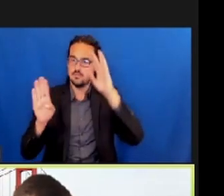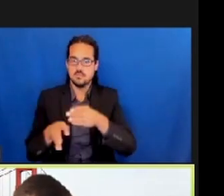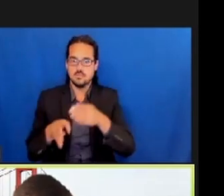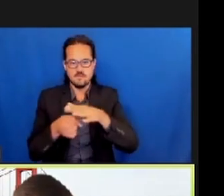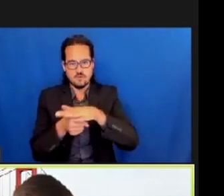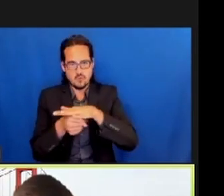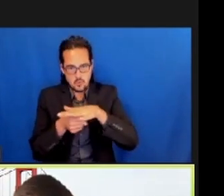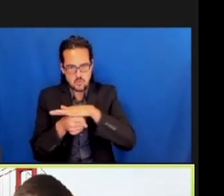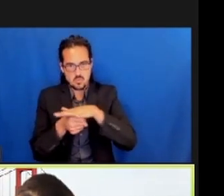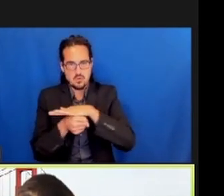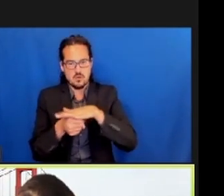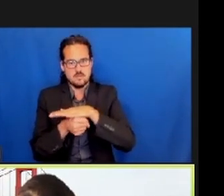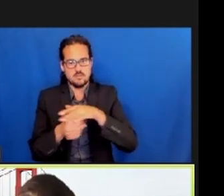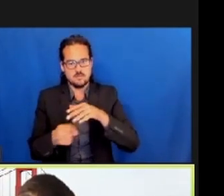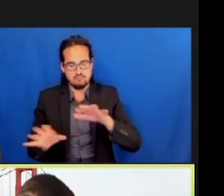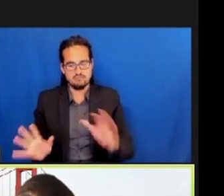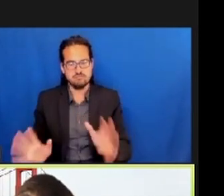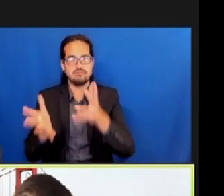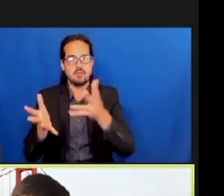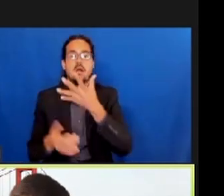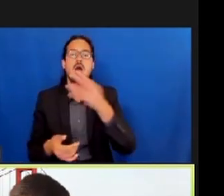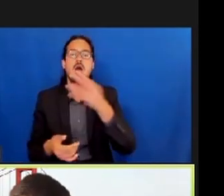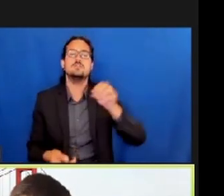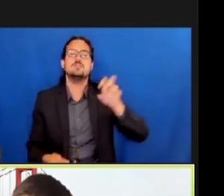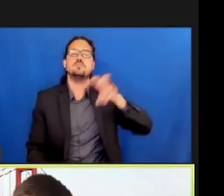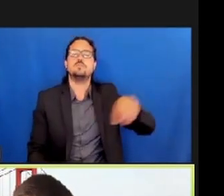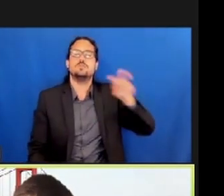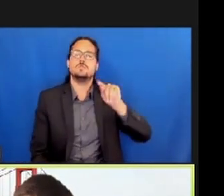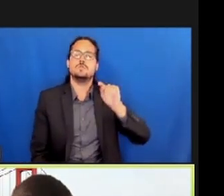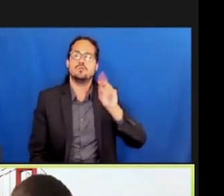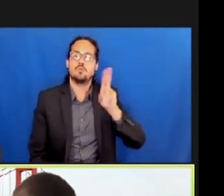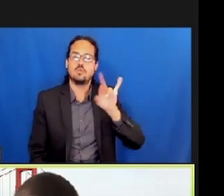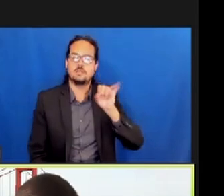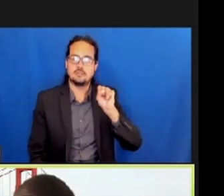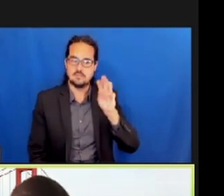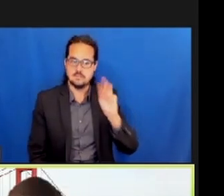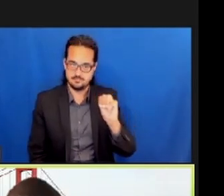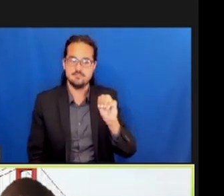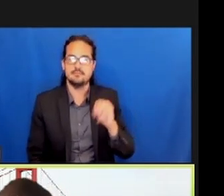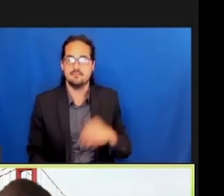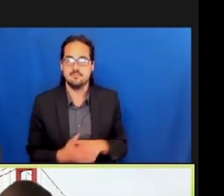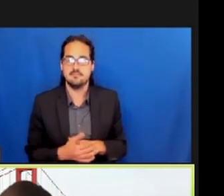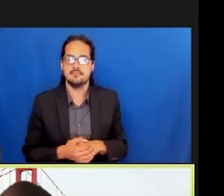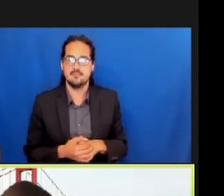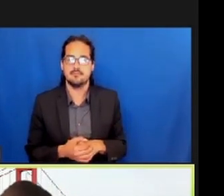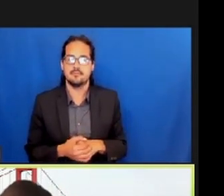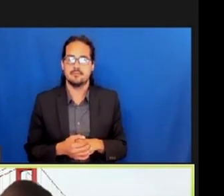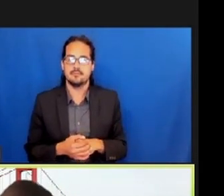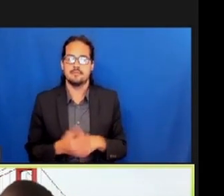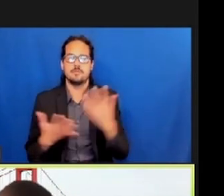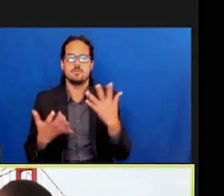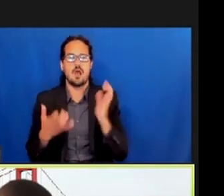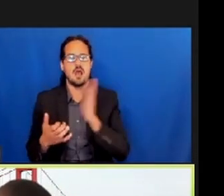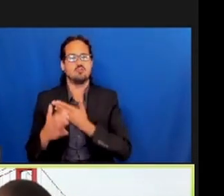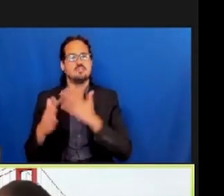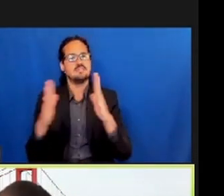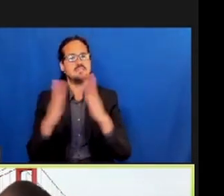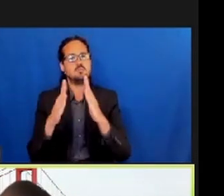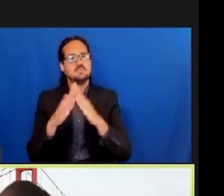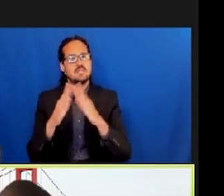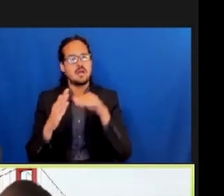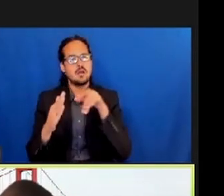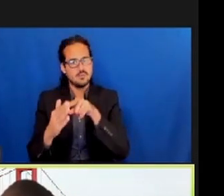vibrant downtowns that meet the needs of locals and tourists alike. Sustainability.